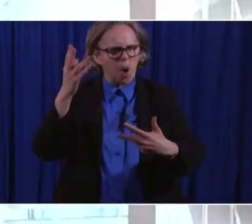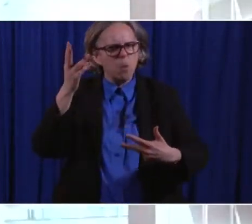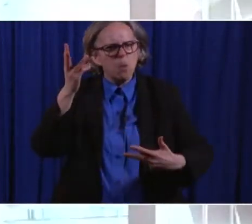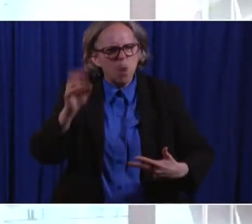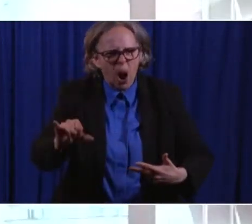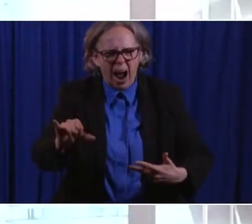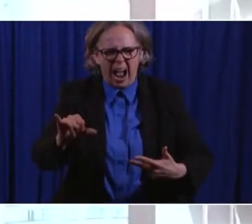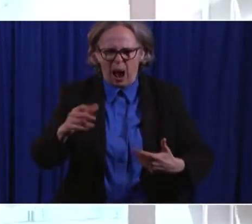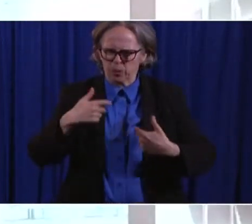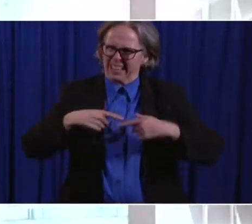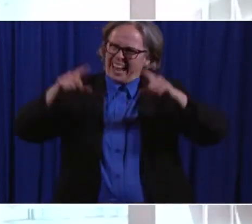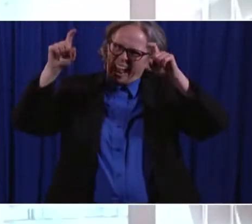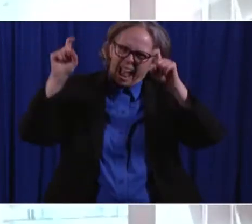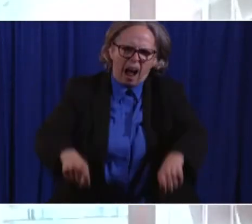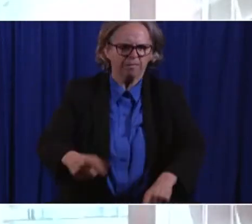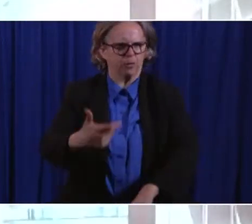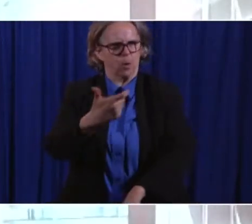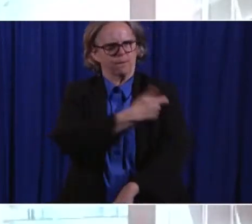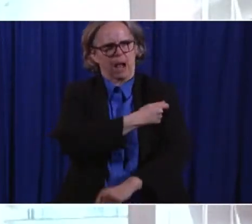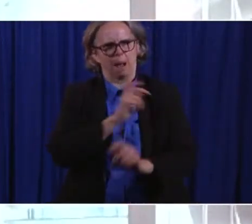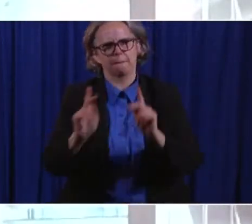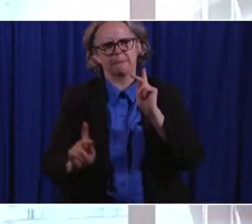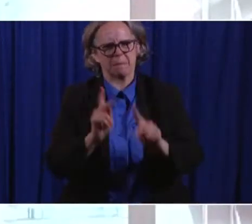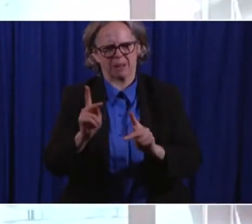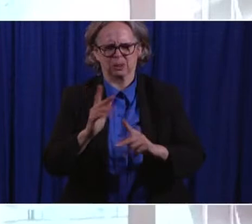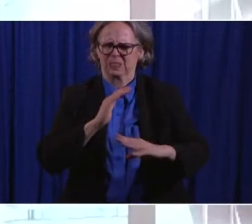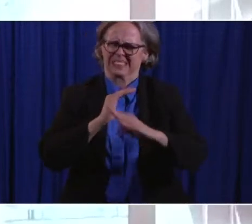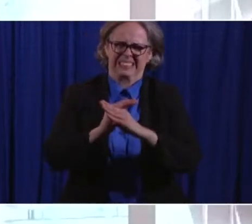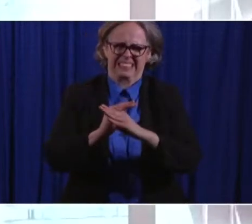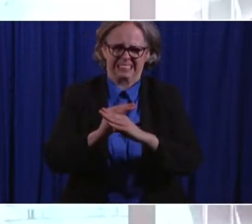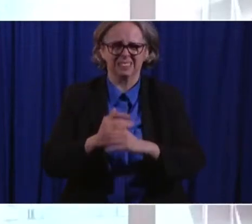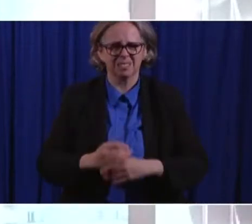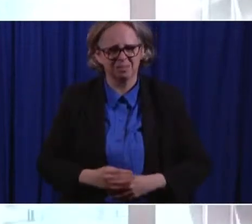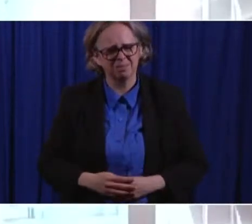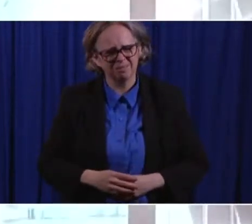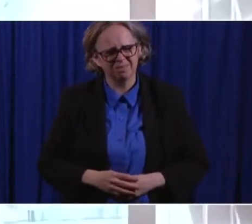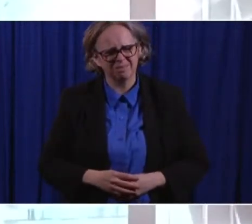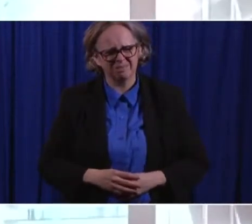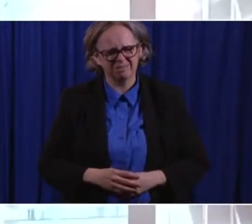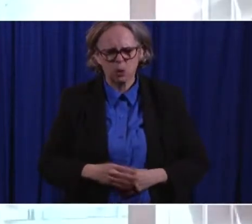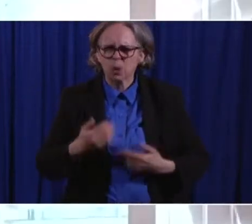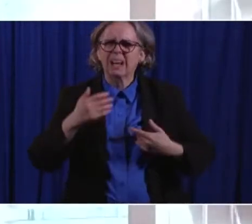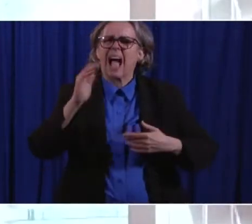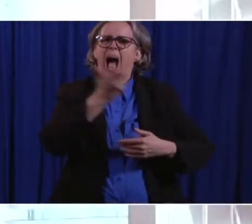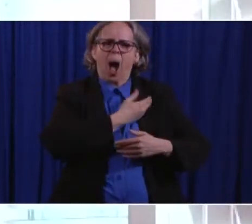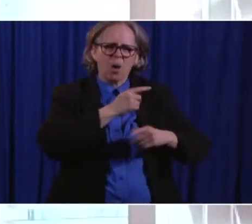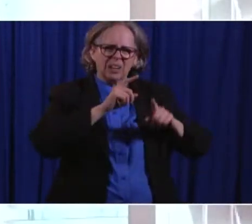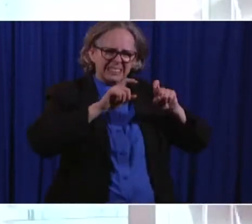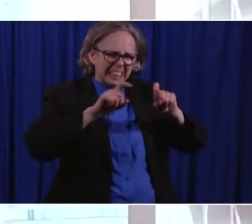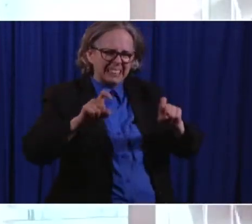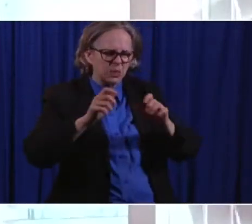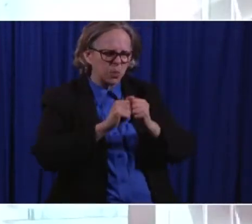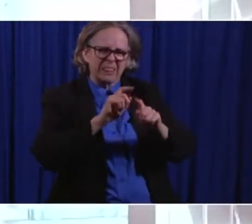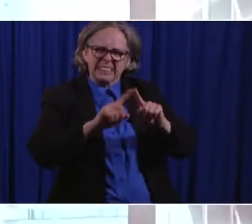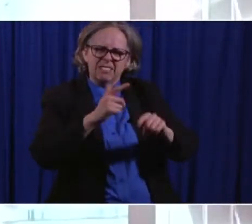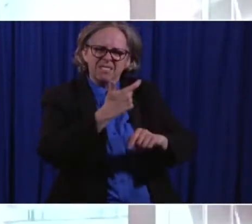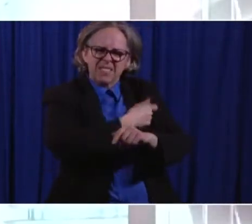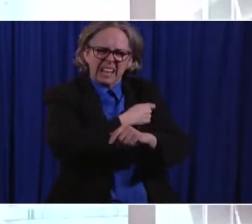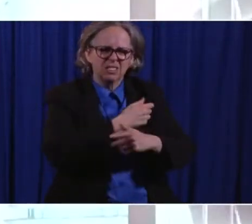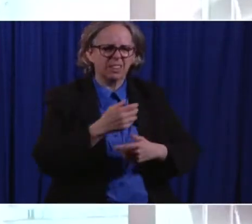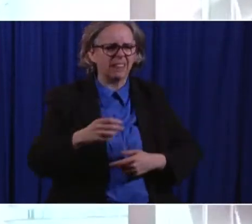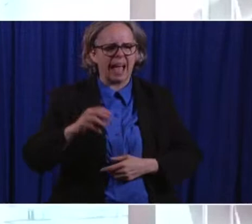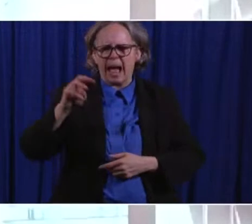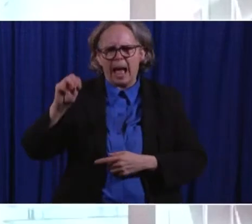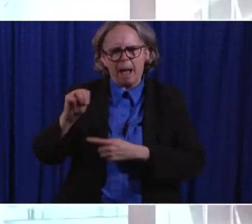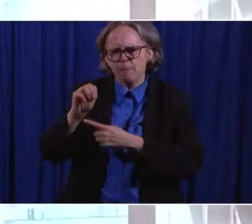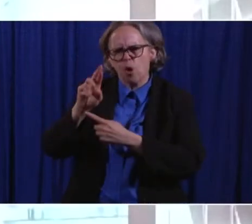The data which is emerging about the vaccines, beginning with our mRNA vaccines, because there's been the most time to do the testing